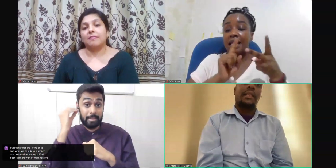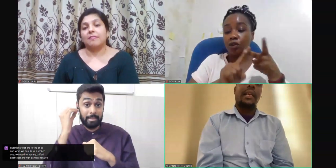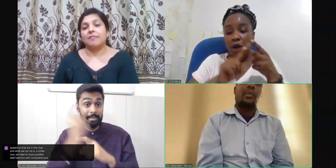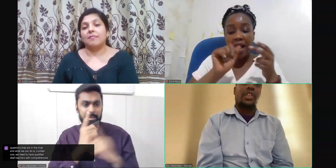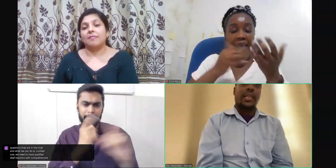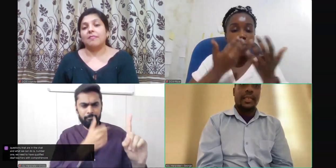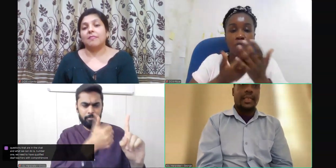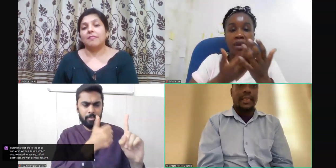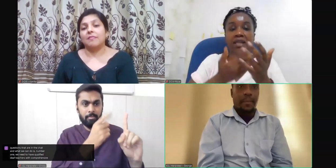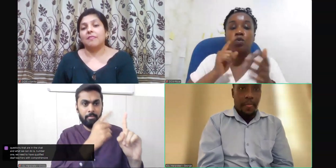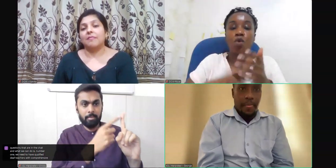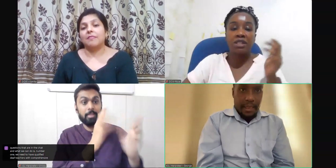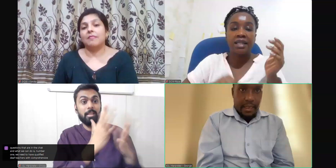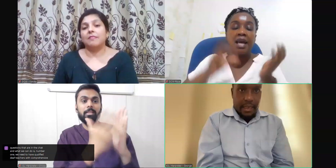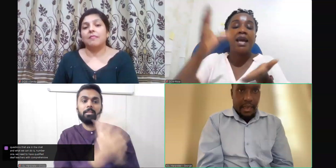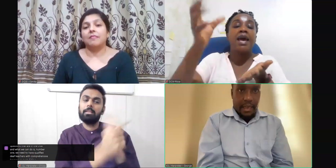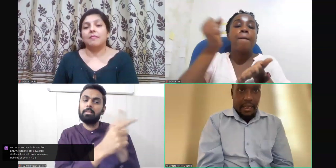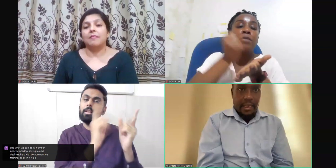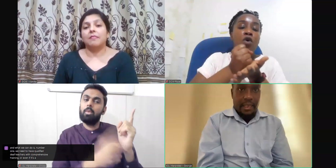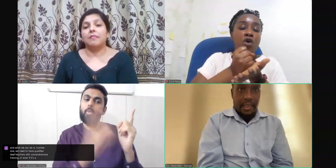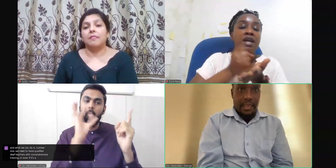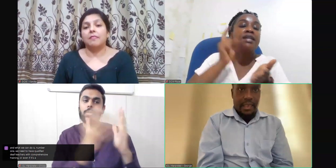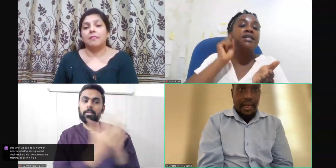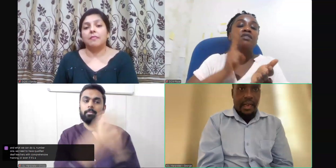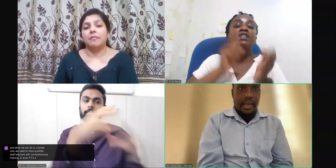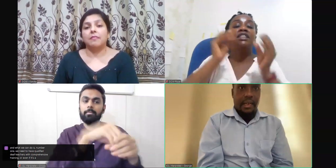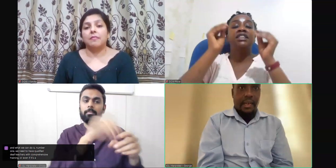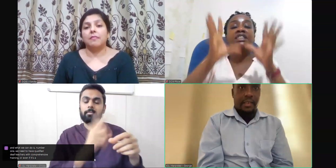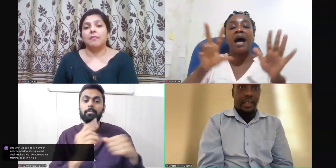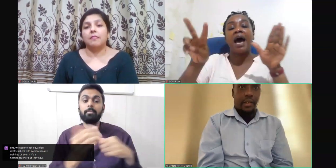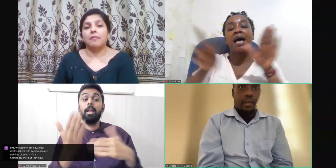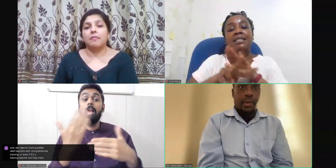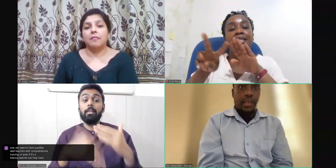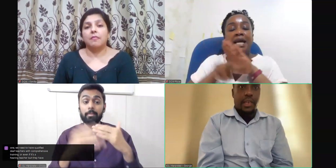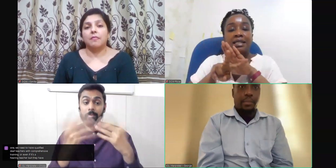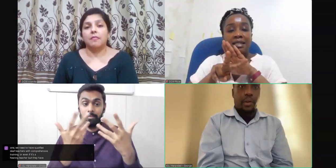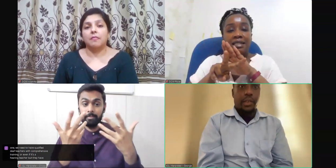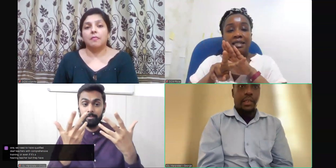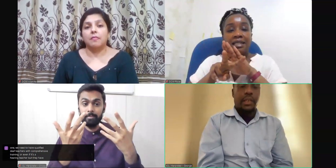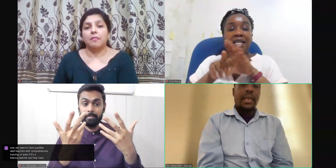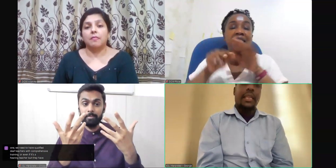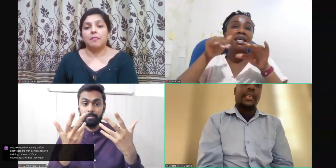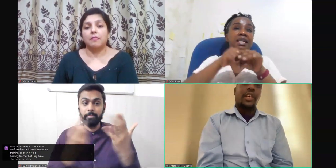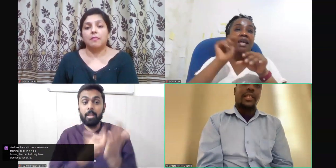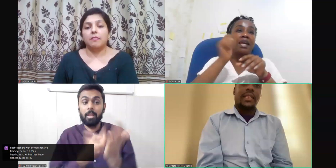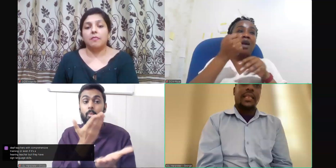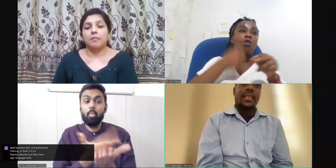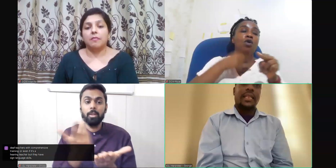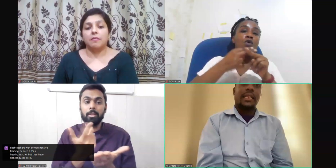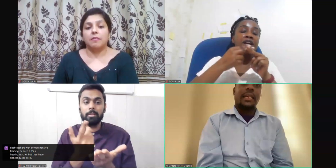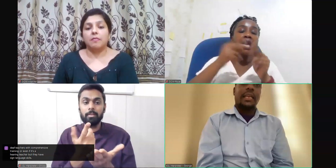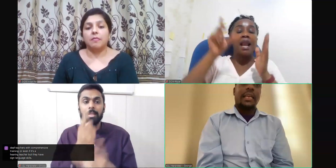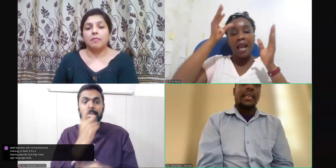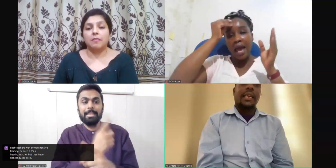the sign language skills. The other thing is, I can recommend is employ the teacher